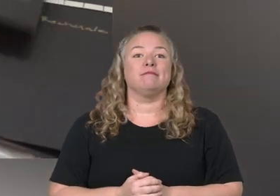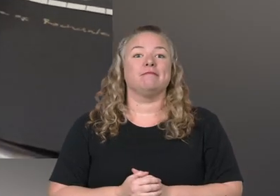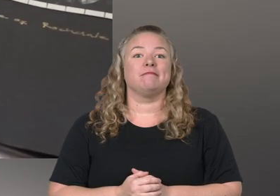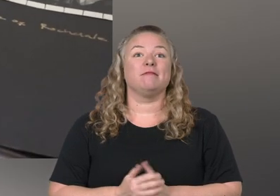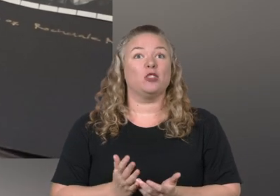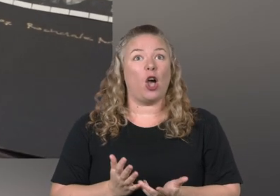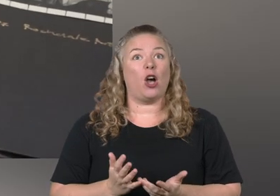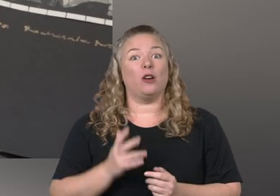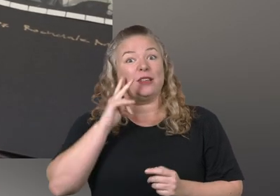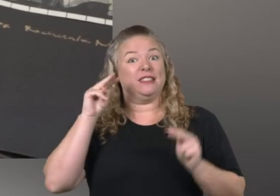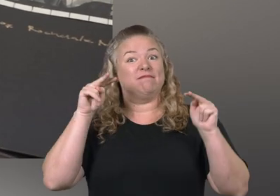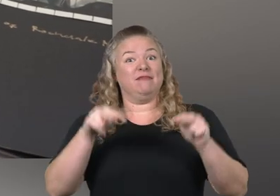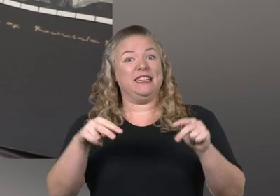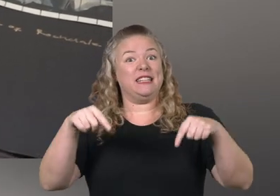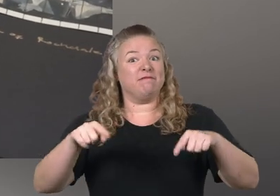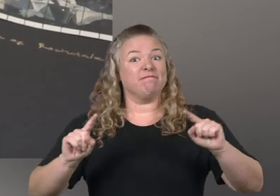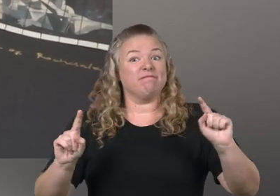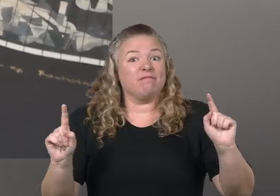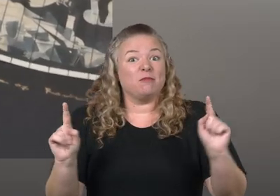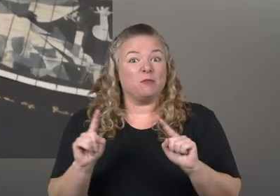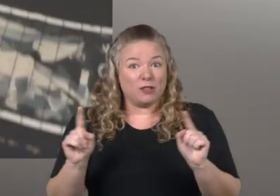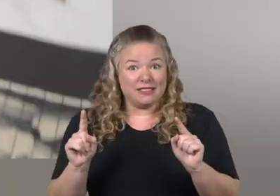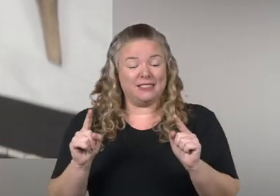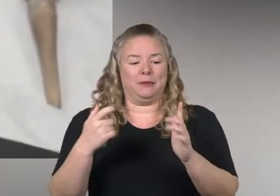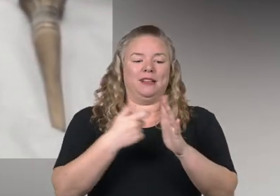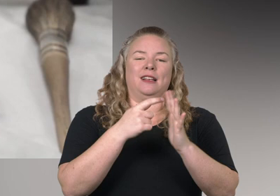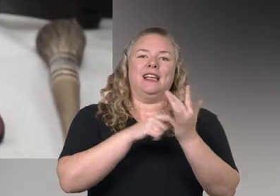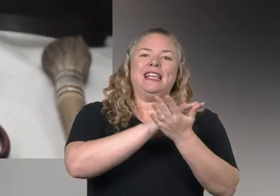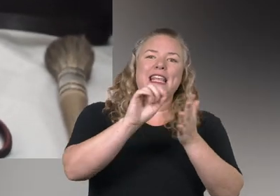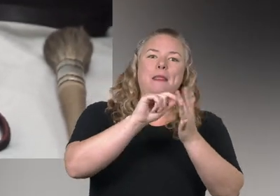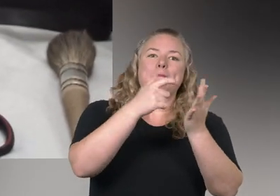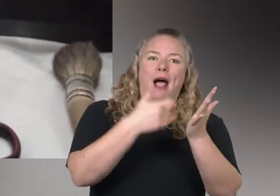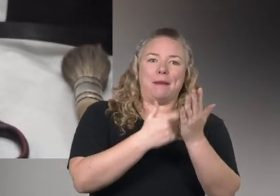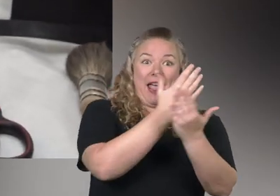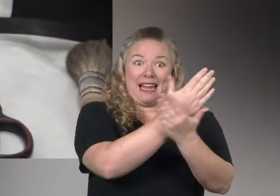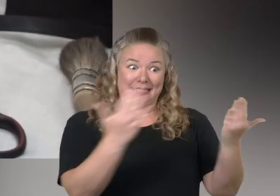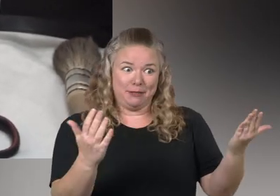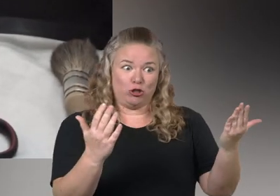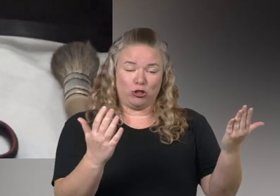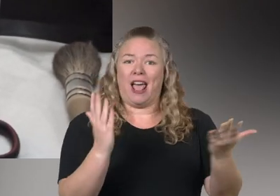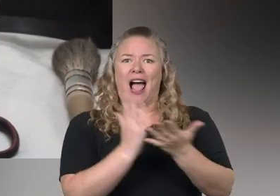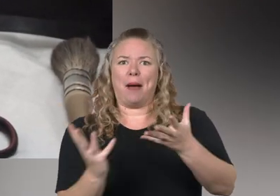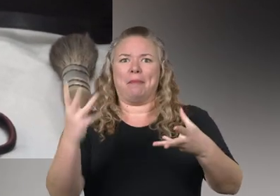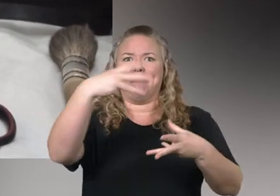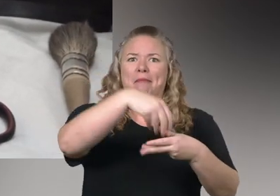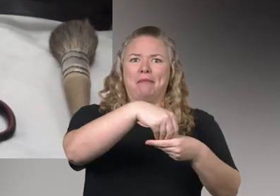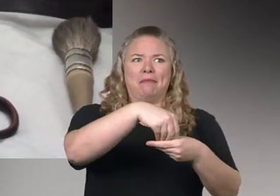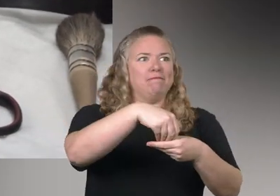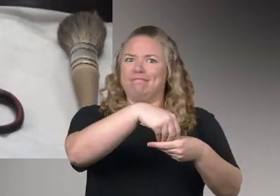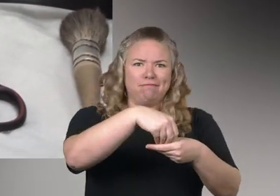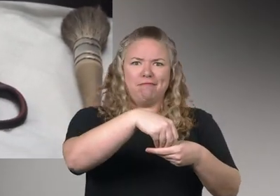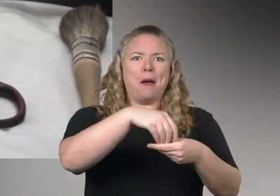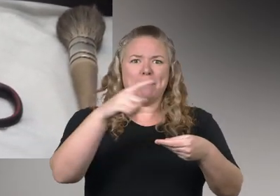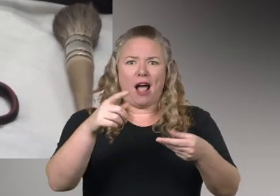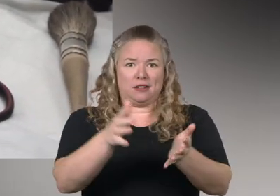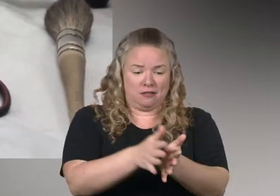joint show with Donald Rodney. And so we have, even though it's not part of the